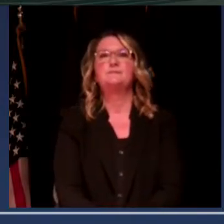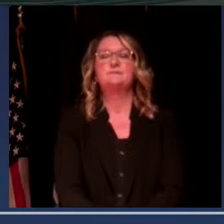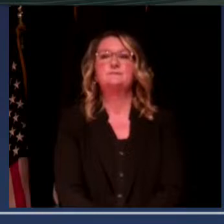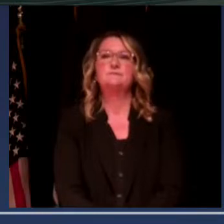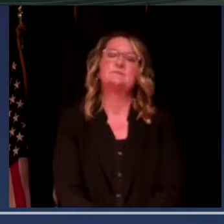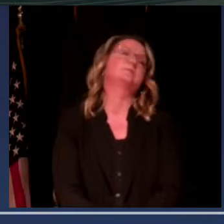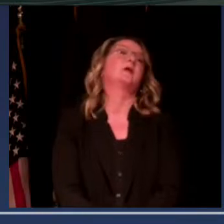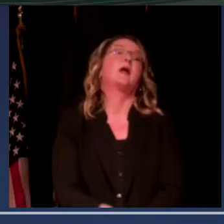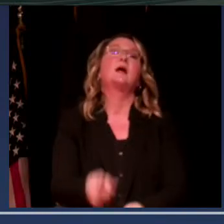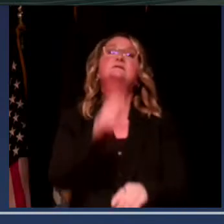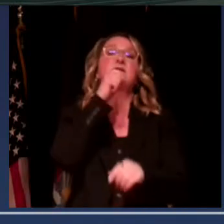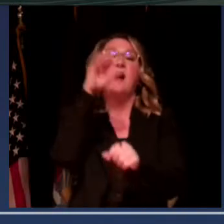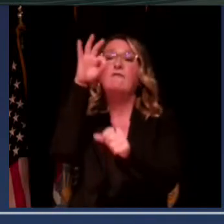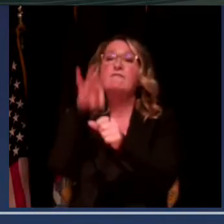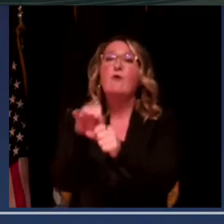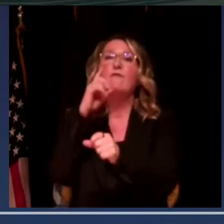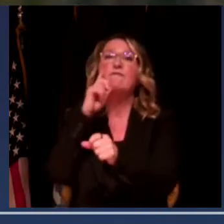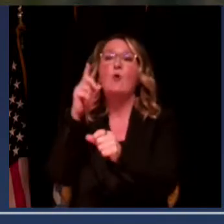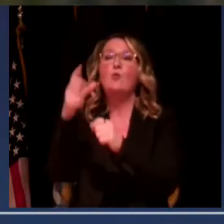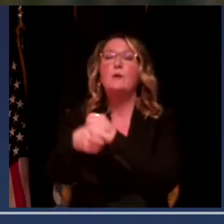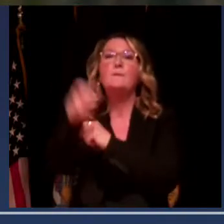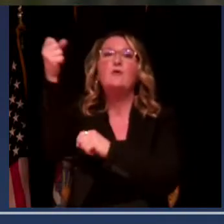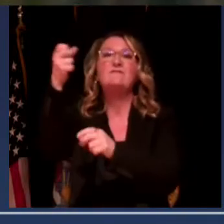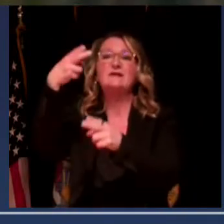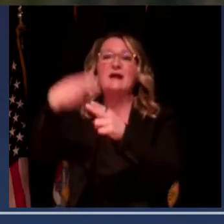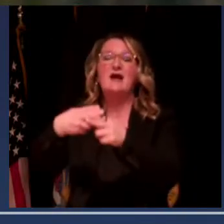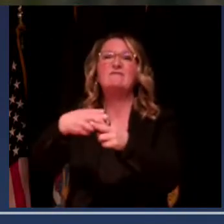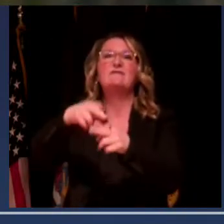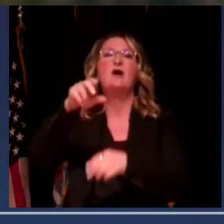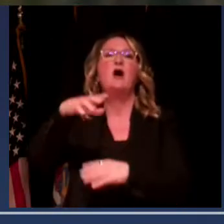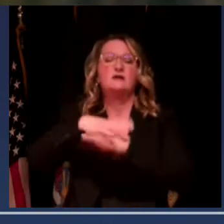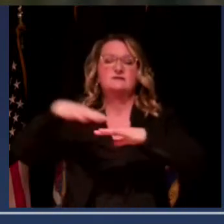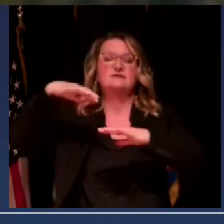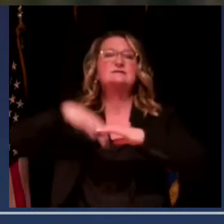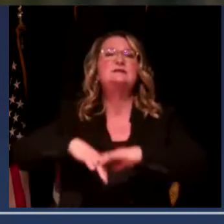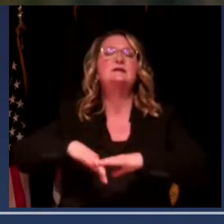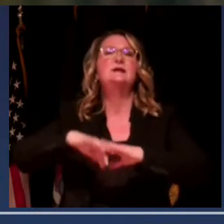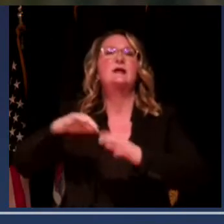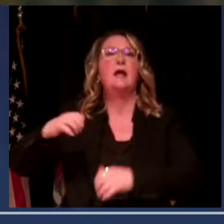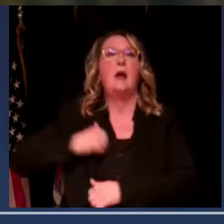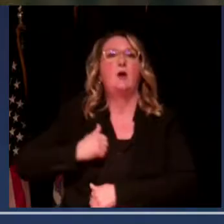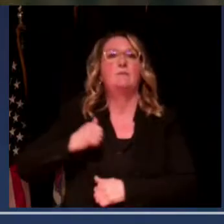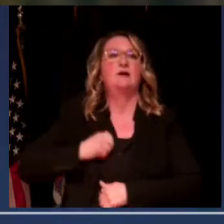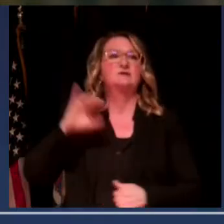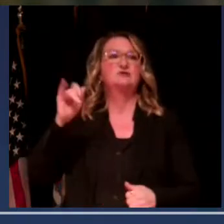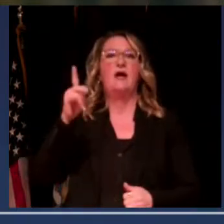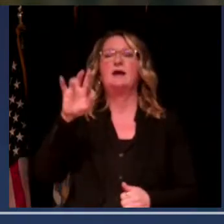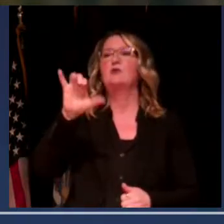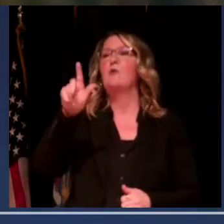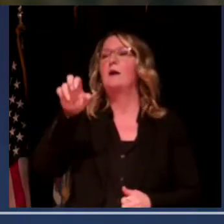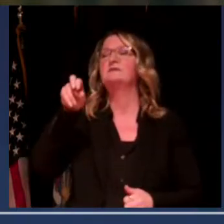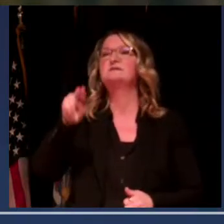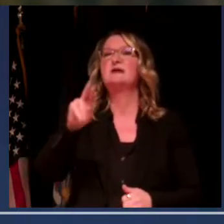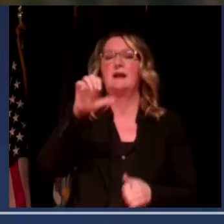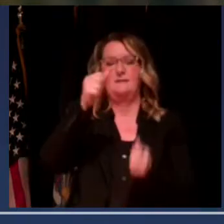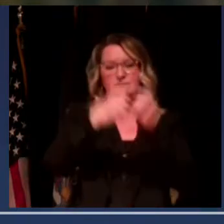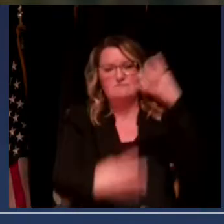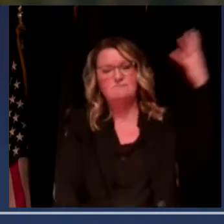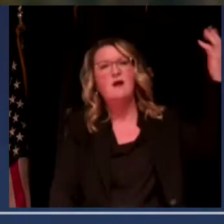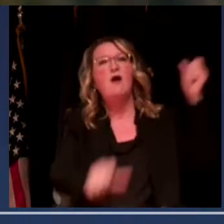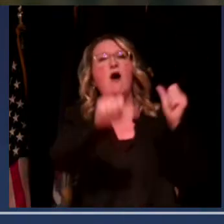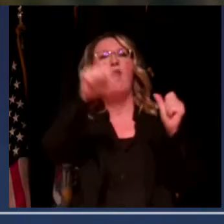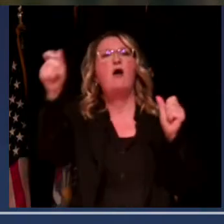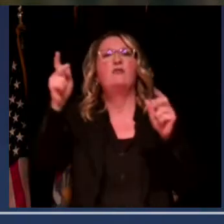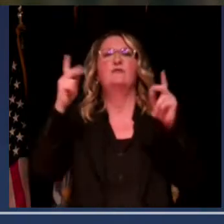And they certainly did not vote for the removal of the names of the Tuskegee Airmen, Jackie Robinson, Harry Tubman, and many others from our